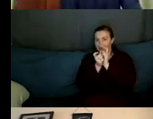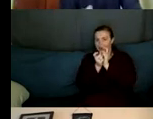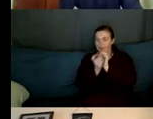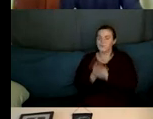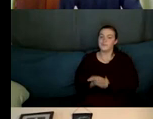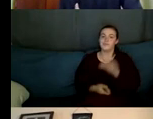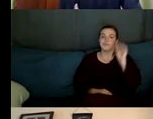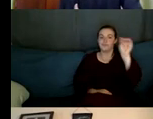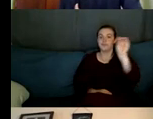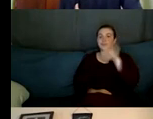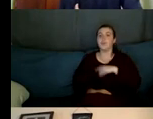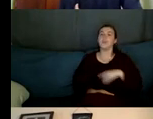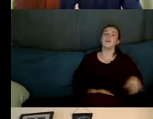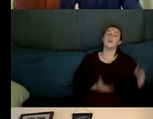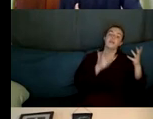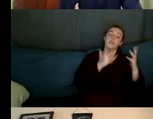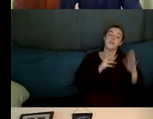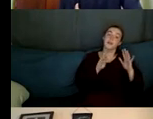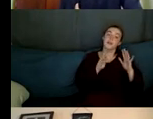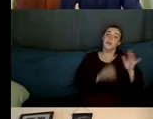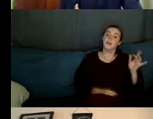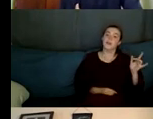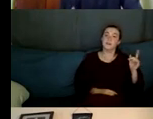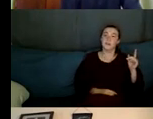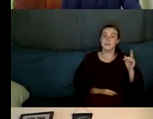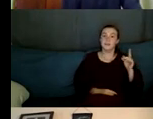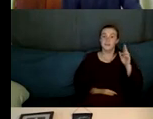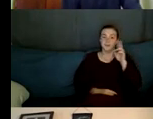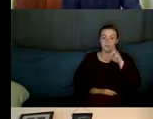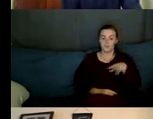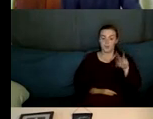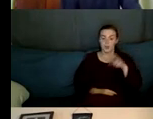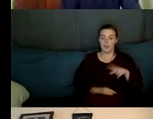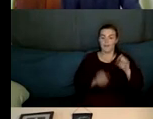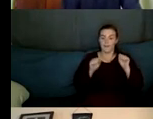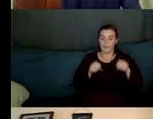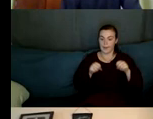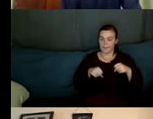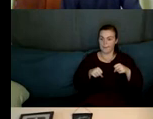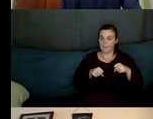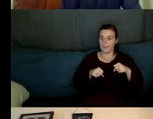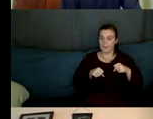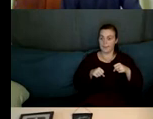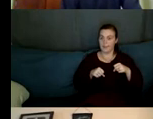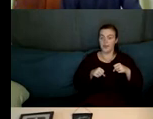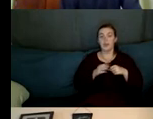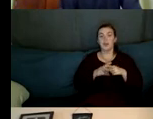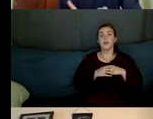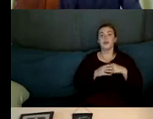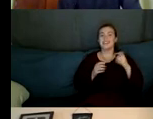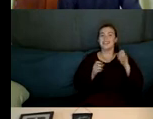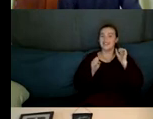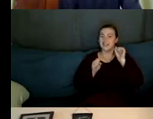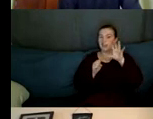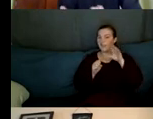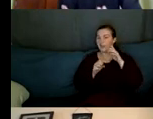adjustment. The next thing I'm going to do is I'm looking at their availability and I'm going to give them a time. At this point, the